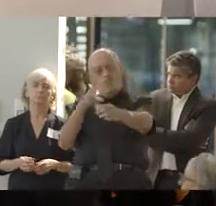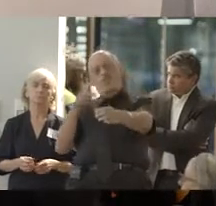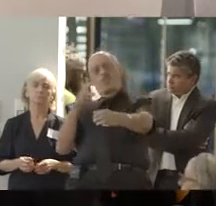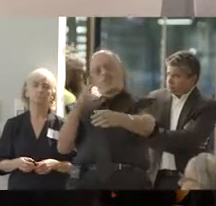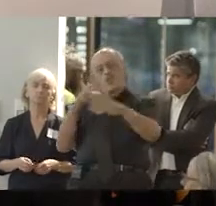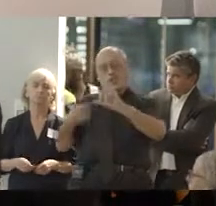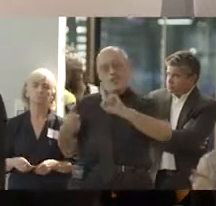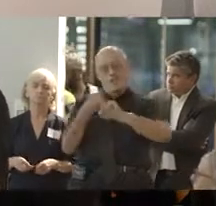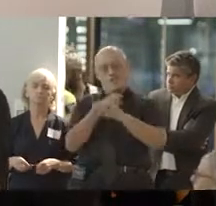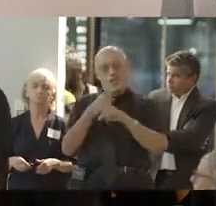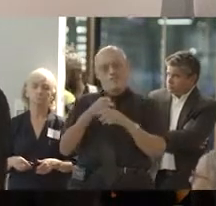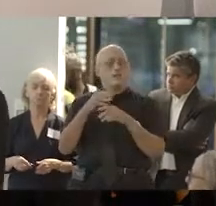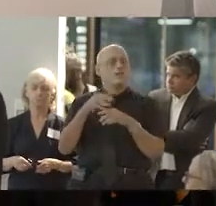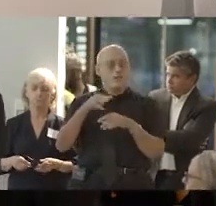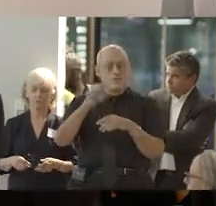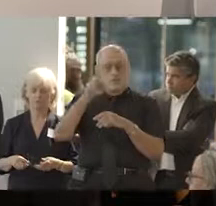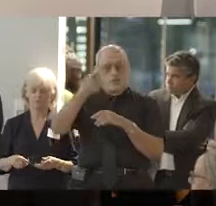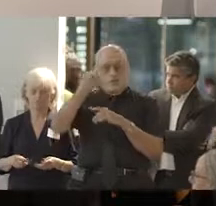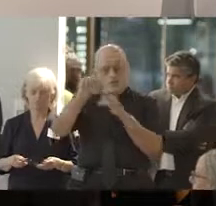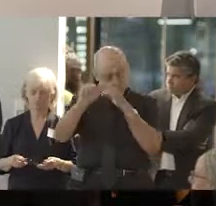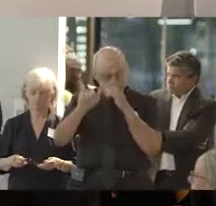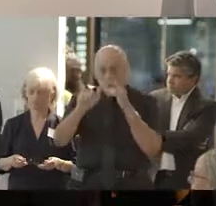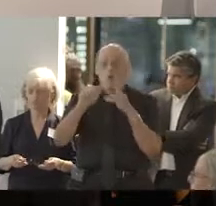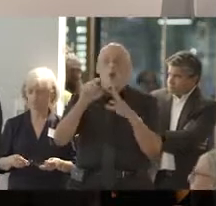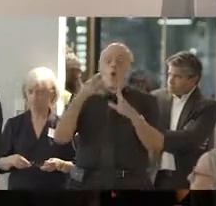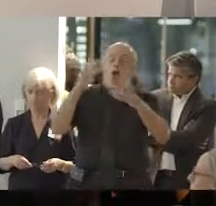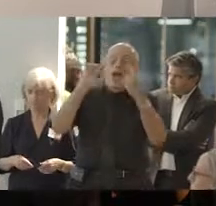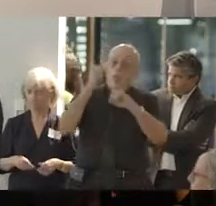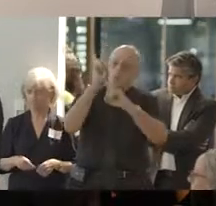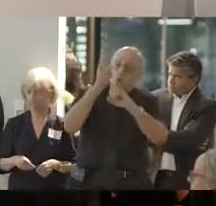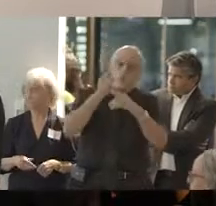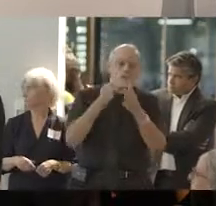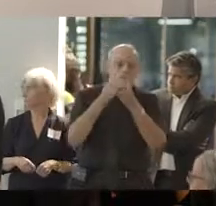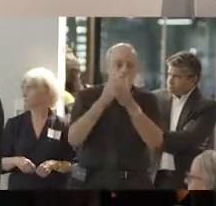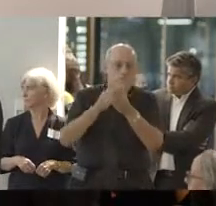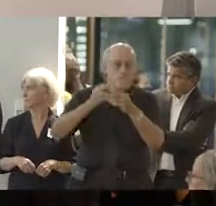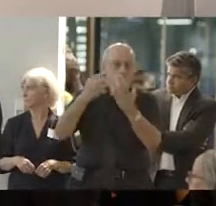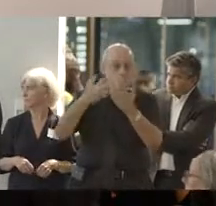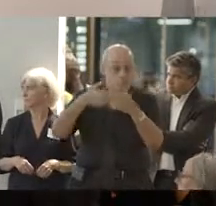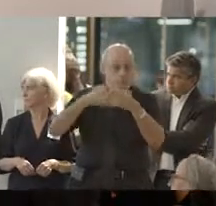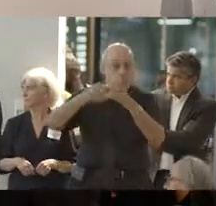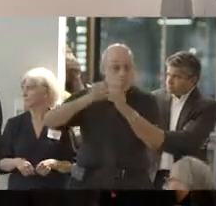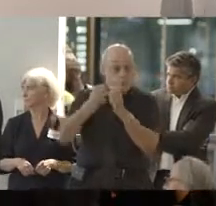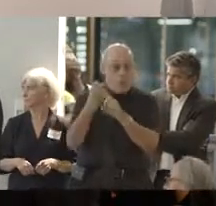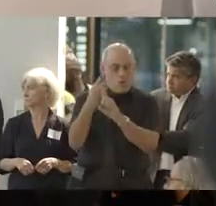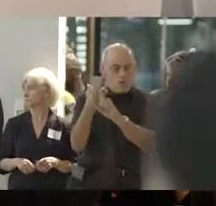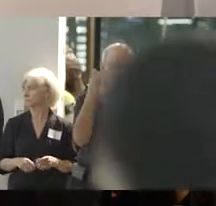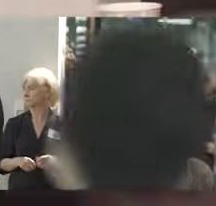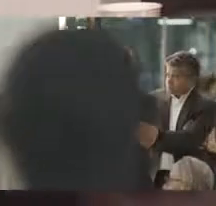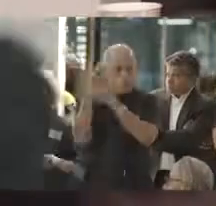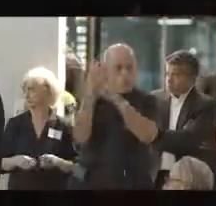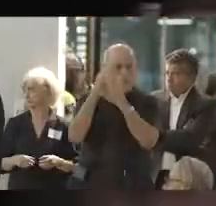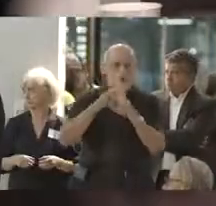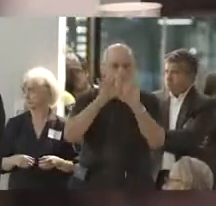there's the moment where the ferries all push against the terminal, and